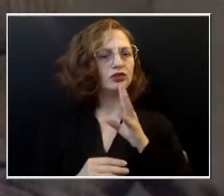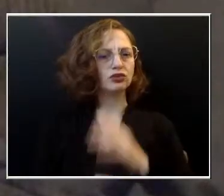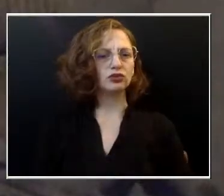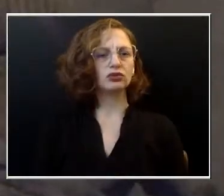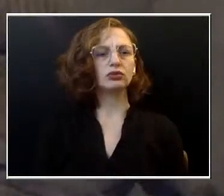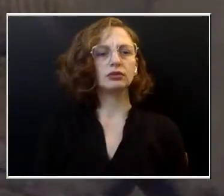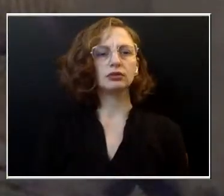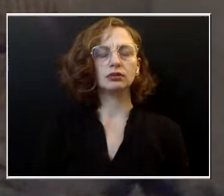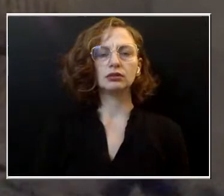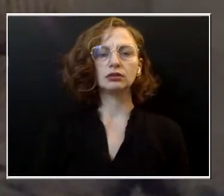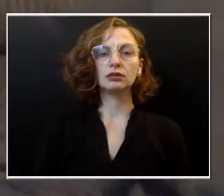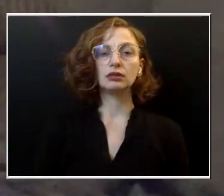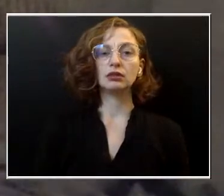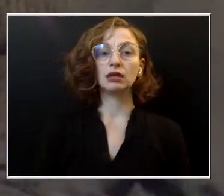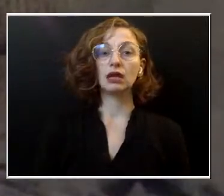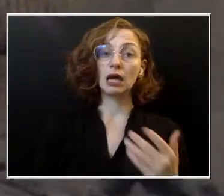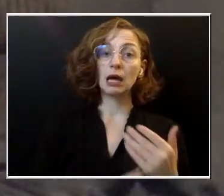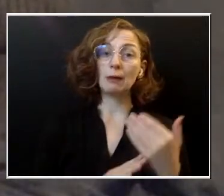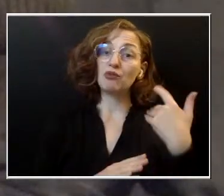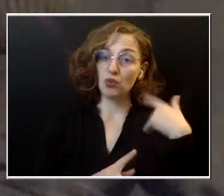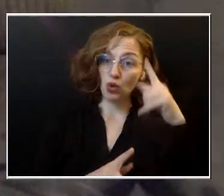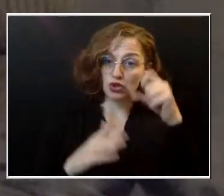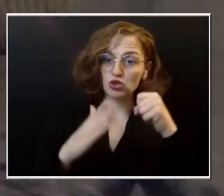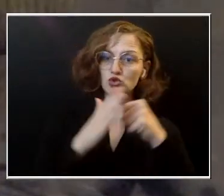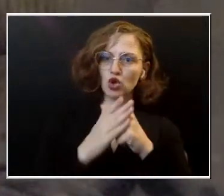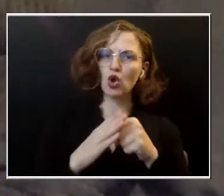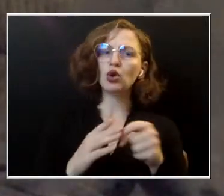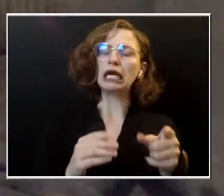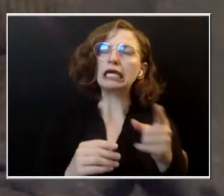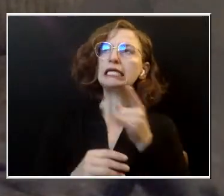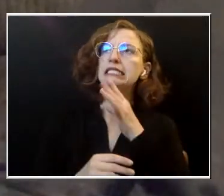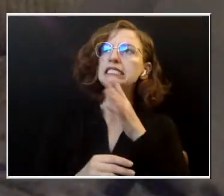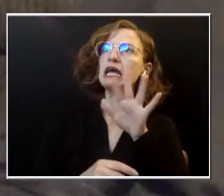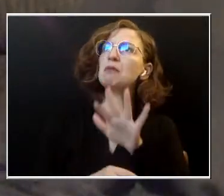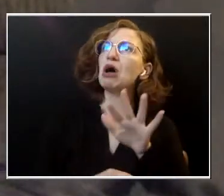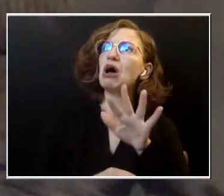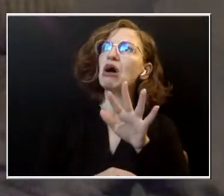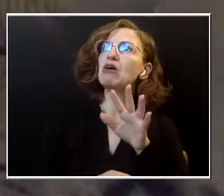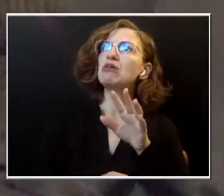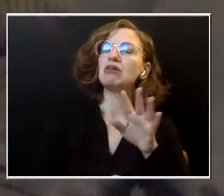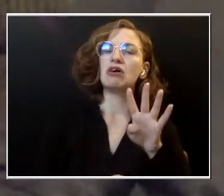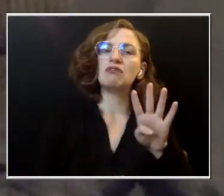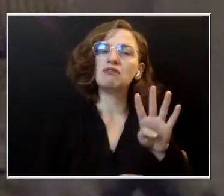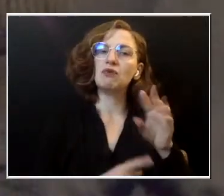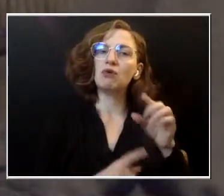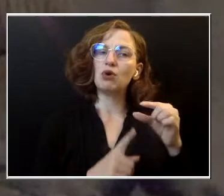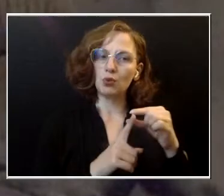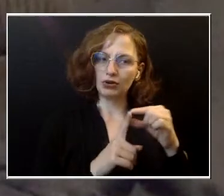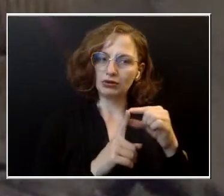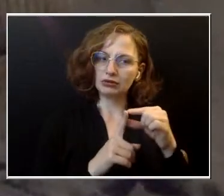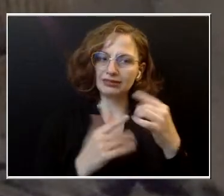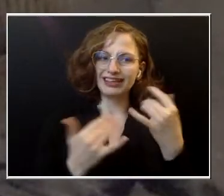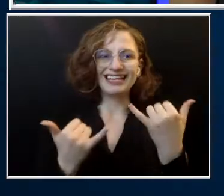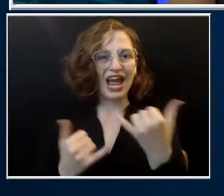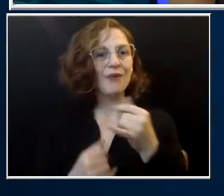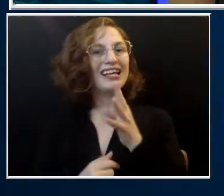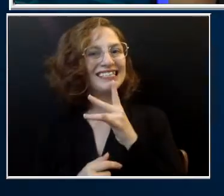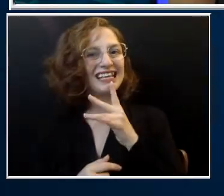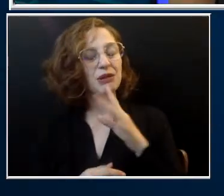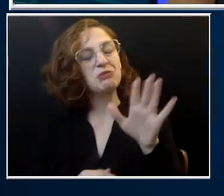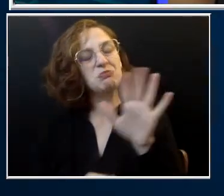Before all this, he was only saying about 4 words, and then now he's saying about 47 words. That's